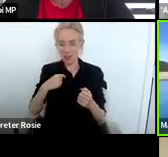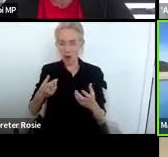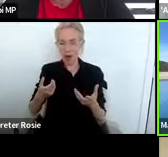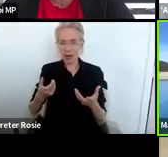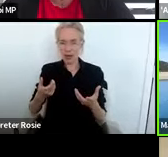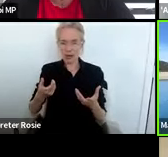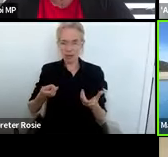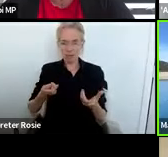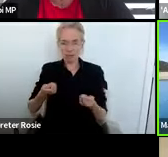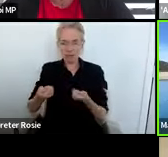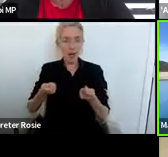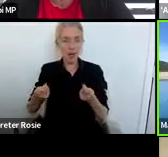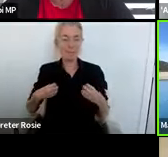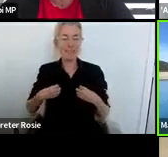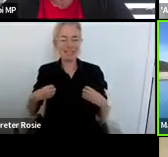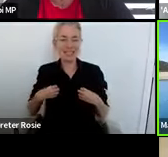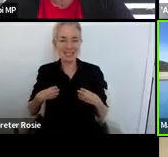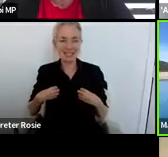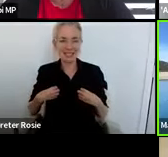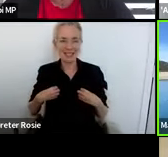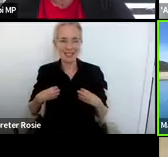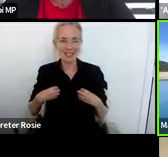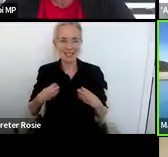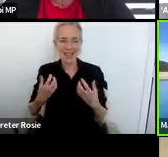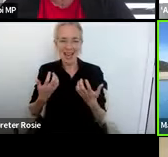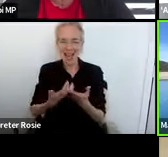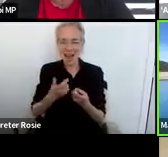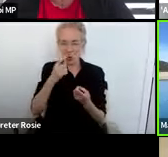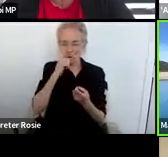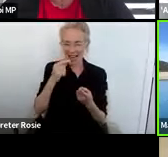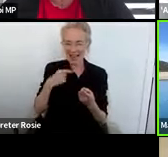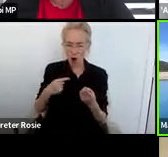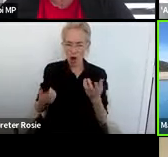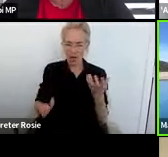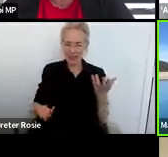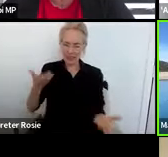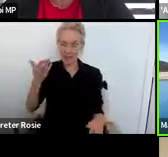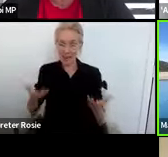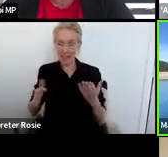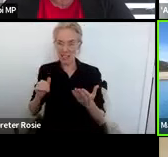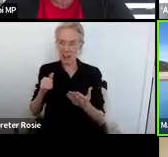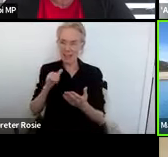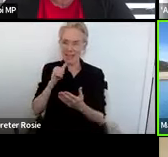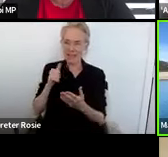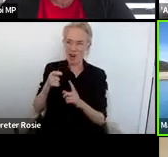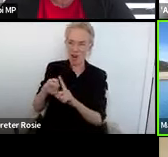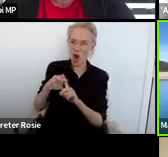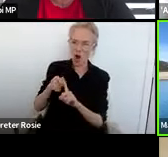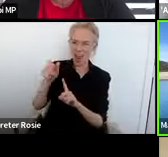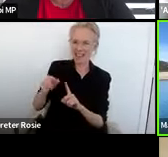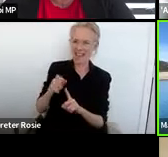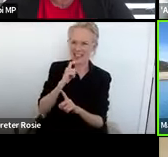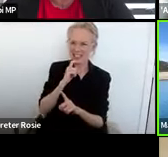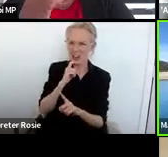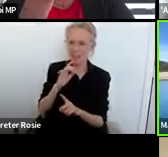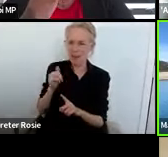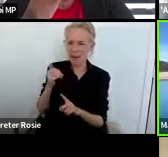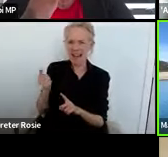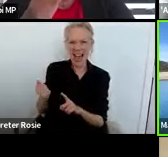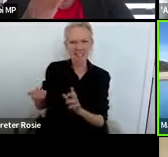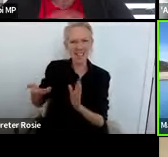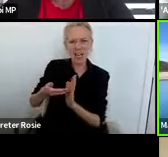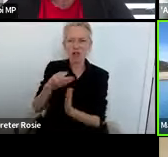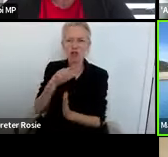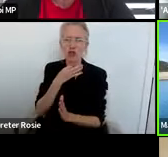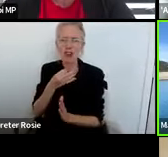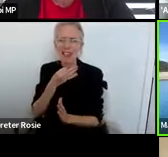balance perhaps the perceived risk of employing someone with a disability versus someone who is seen more